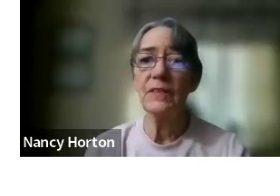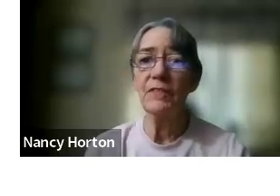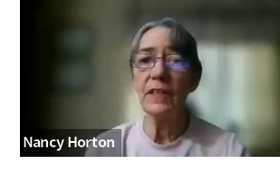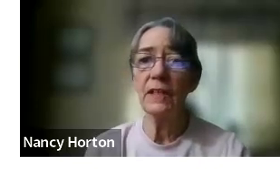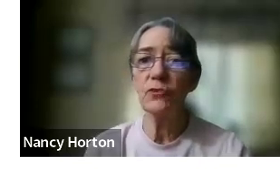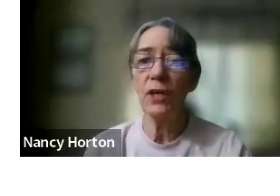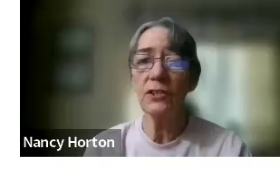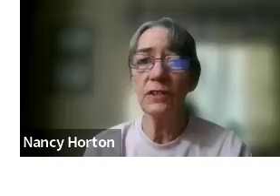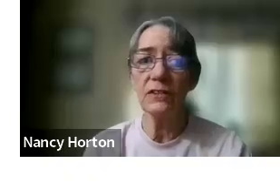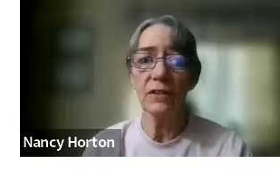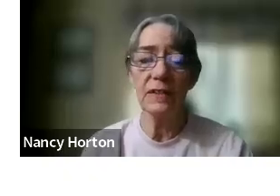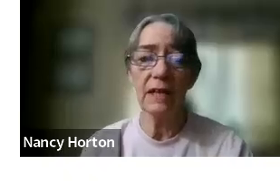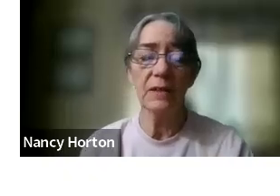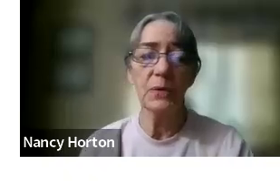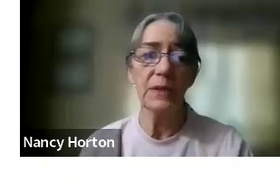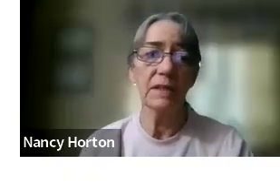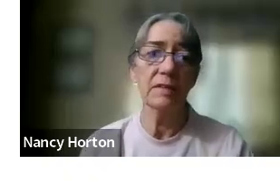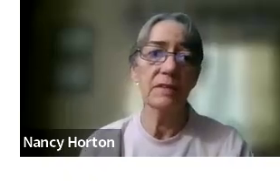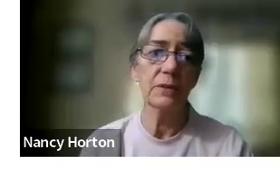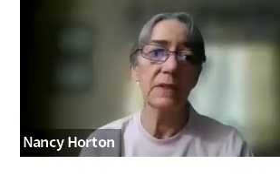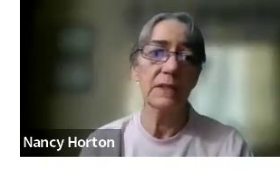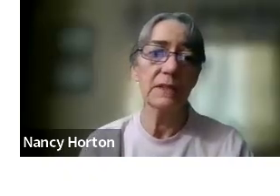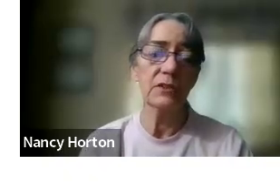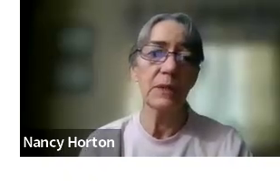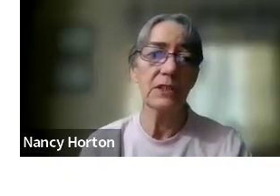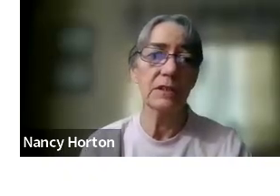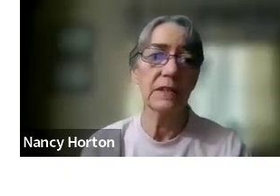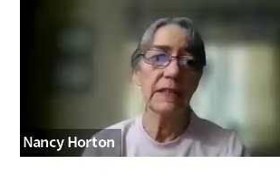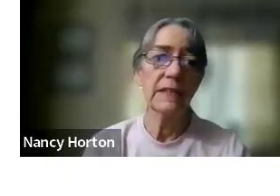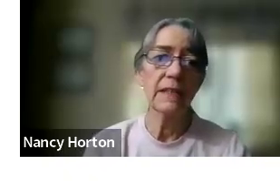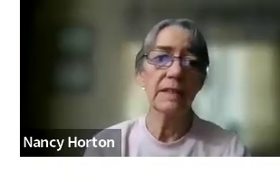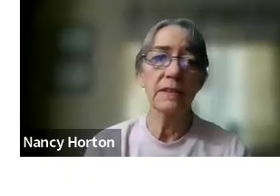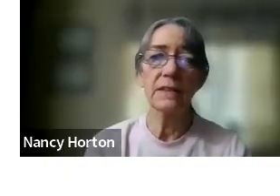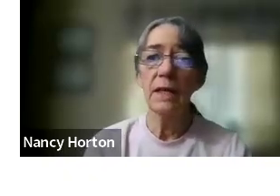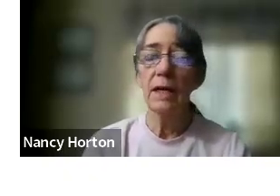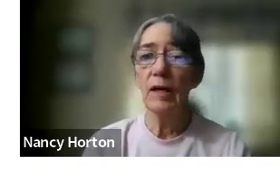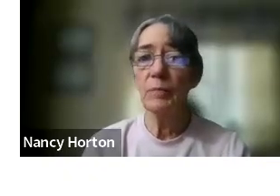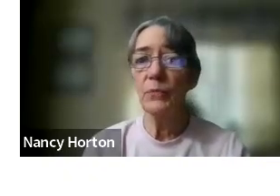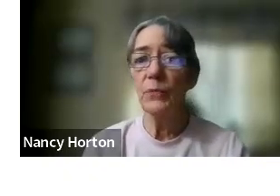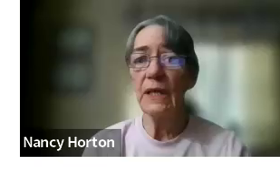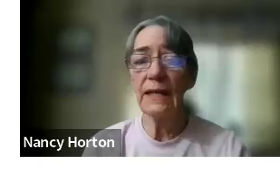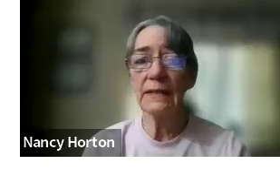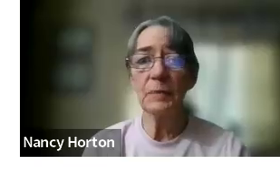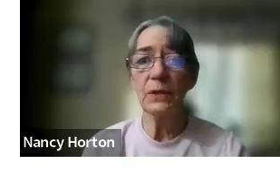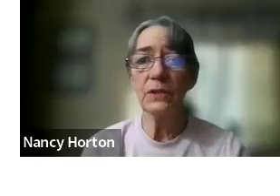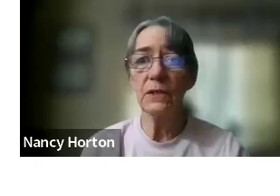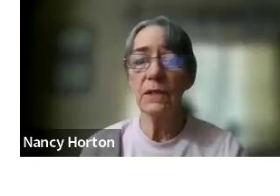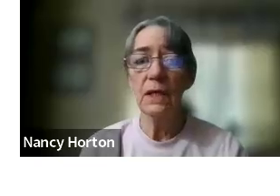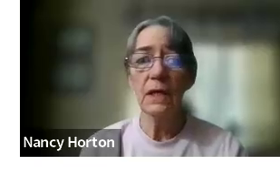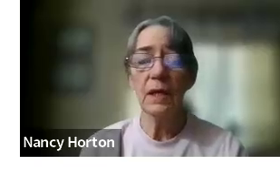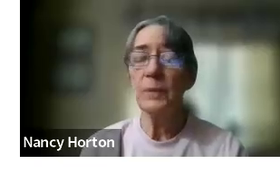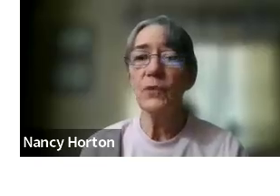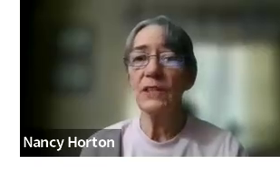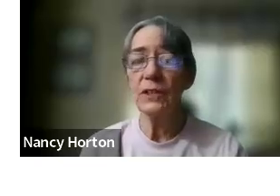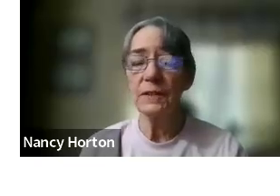very specific instructions on exactly what we can do in a situation like this. We can ask the